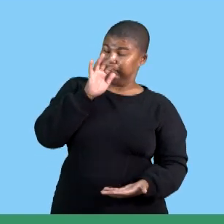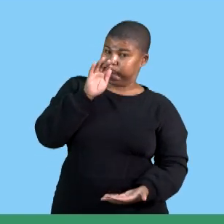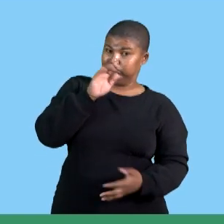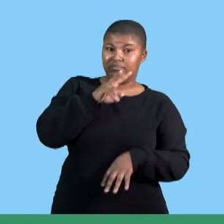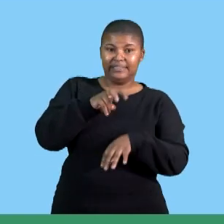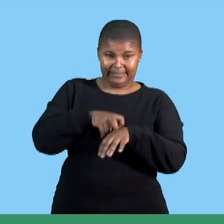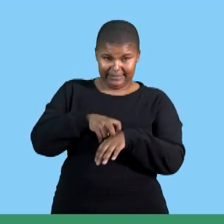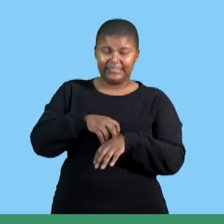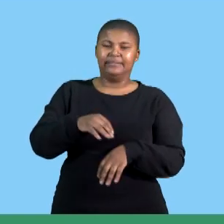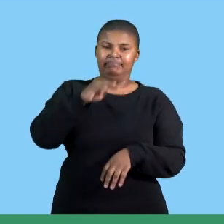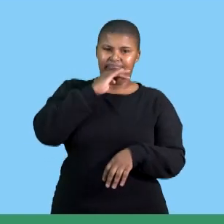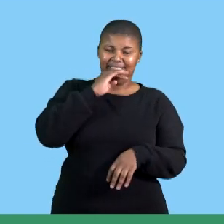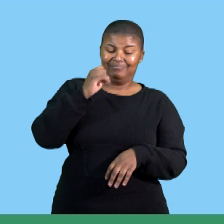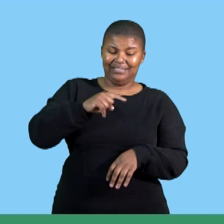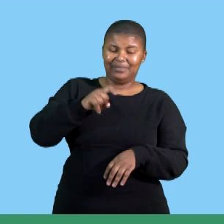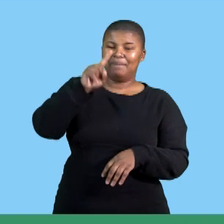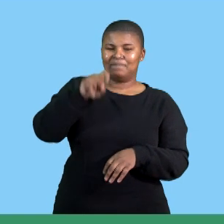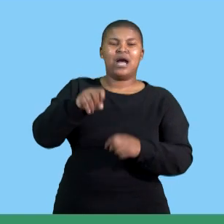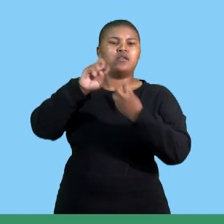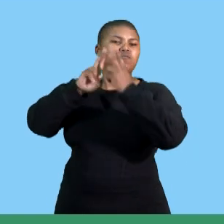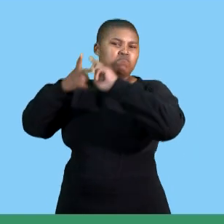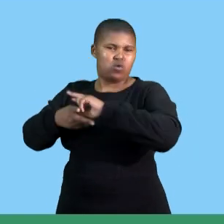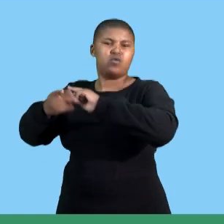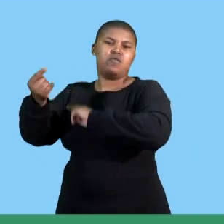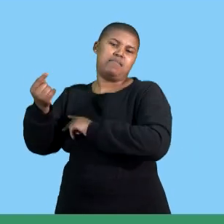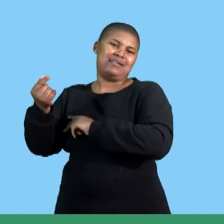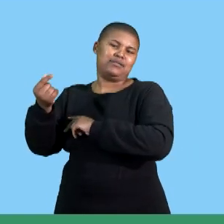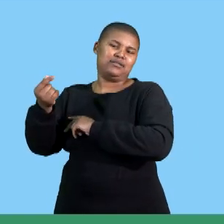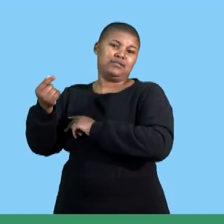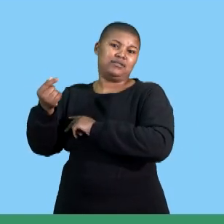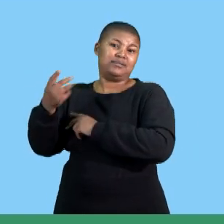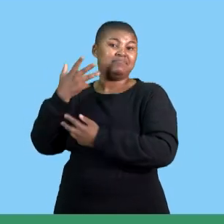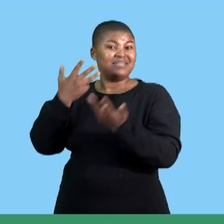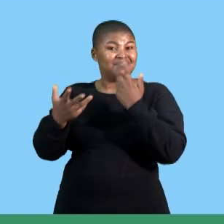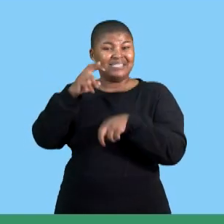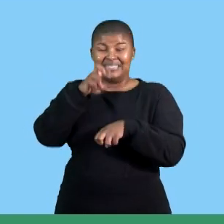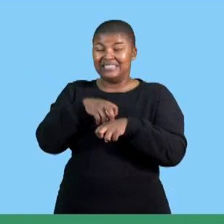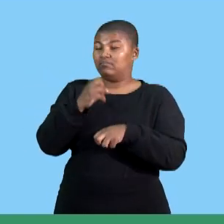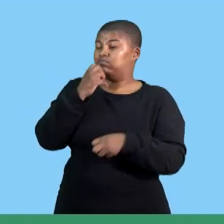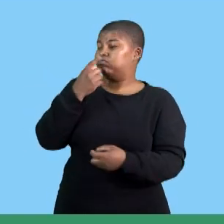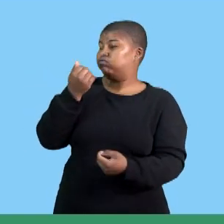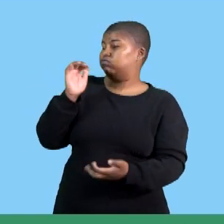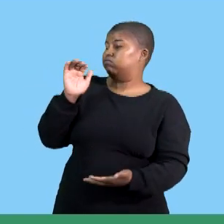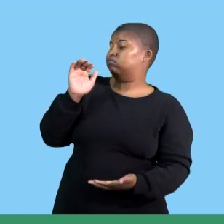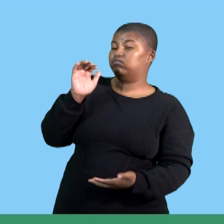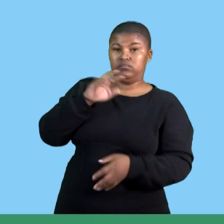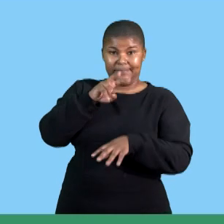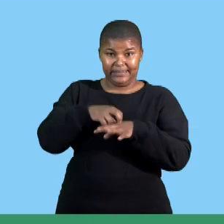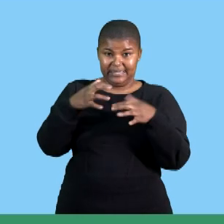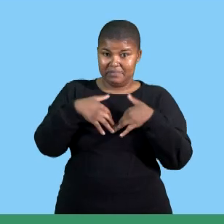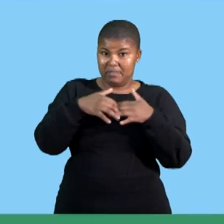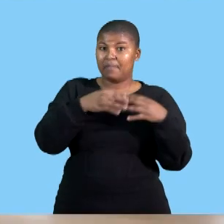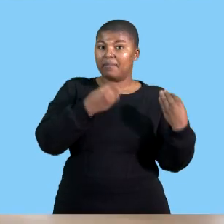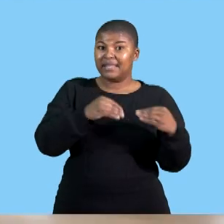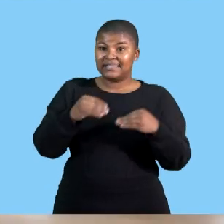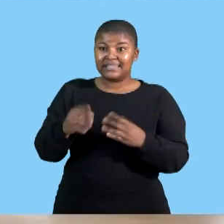is needed, the owners will have to look at borrowed capital. So obviously, if you are going to need a large sum of money as an